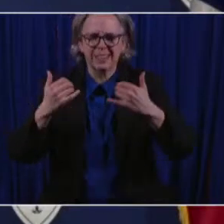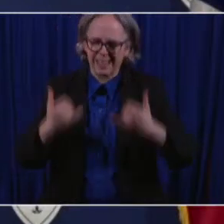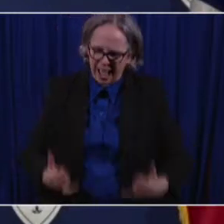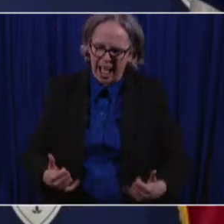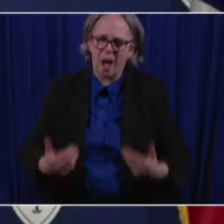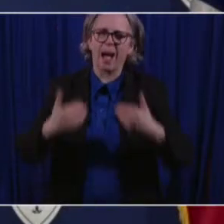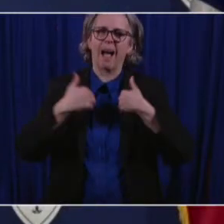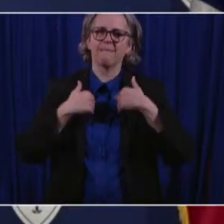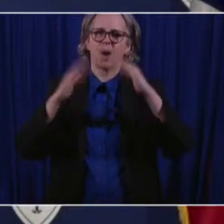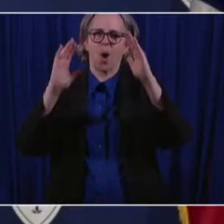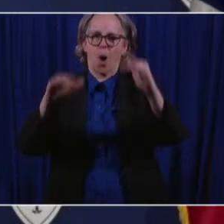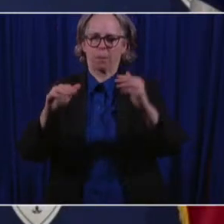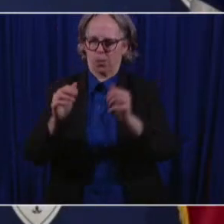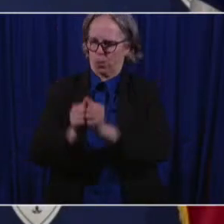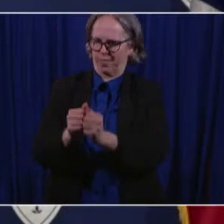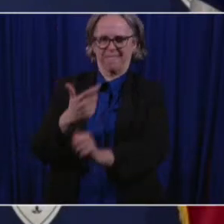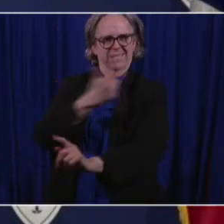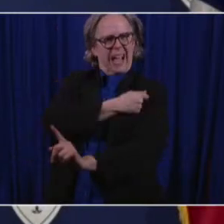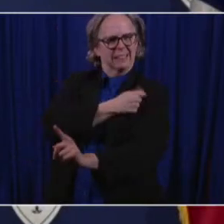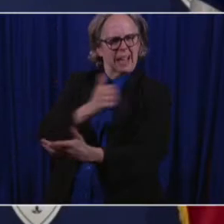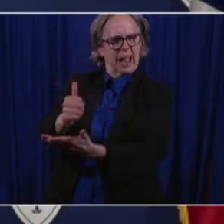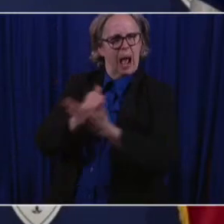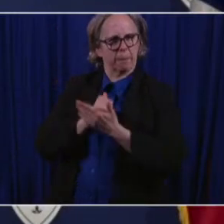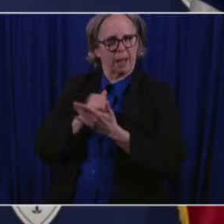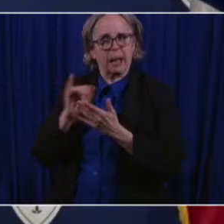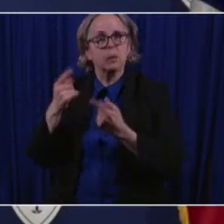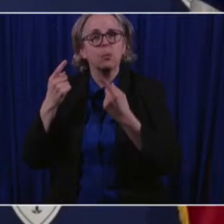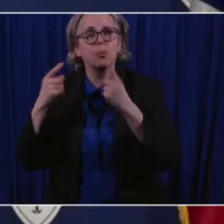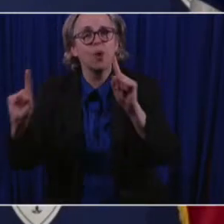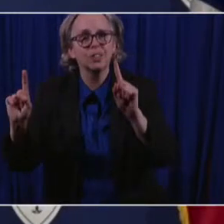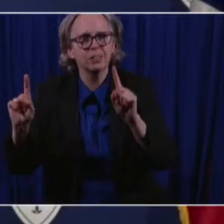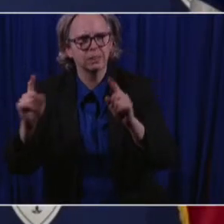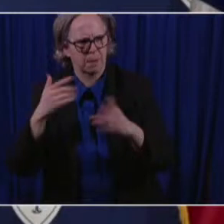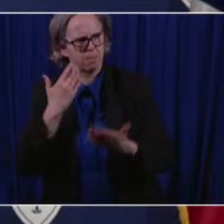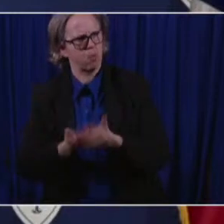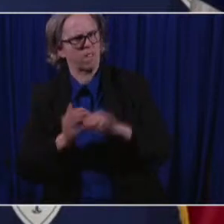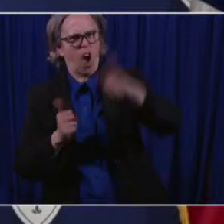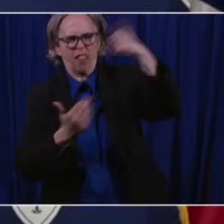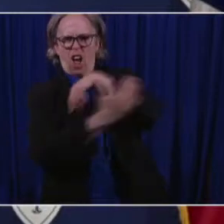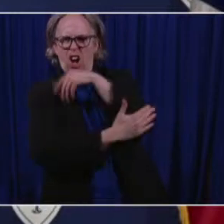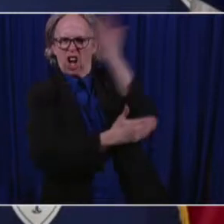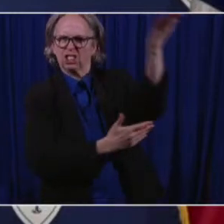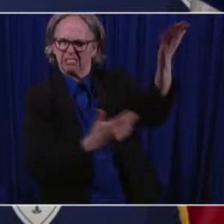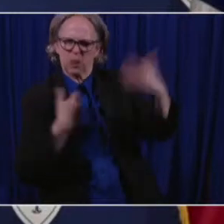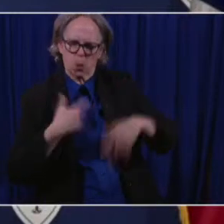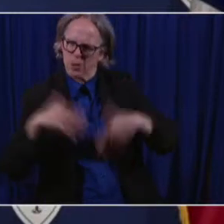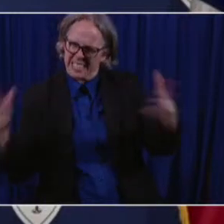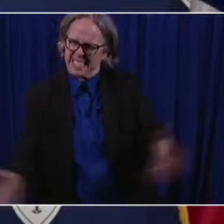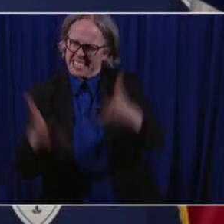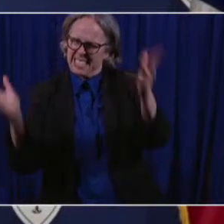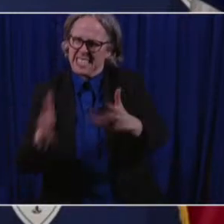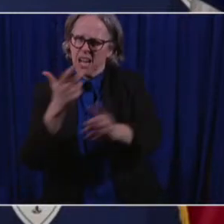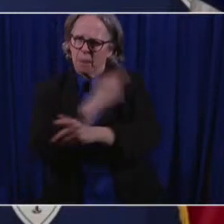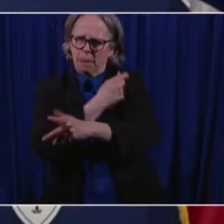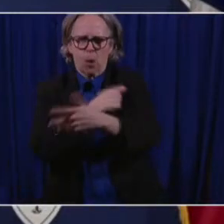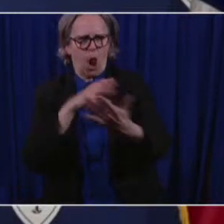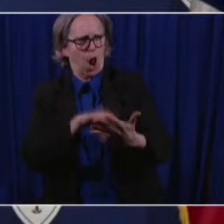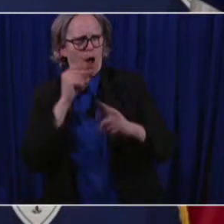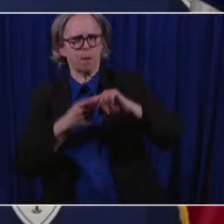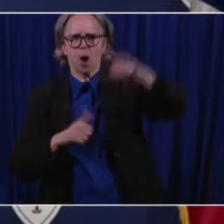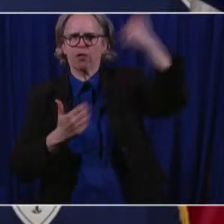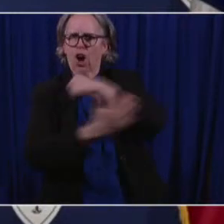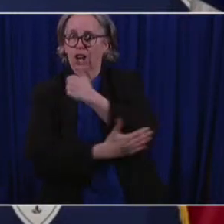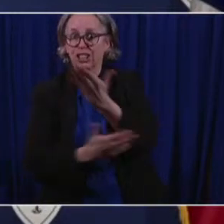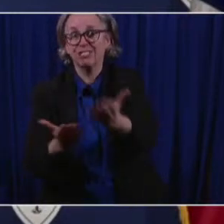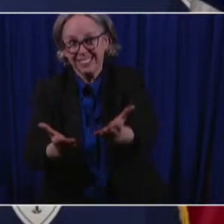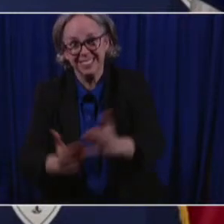very effective vaccine. It works. We just got to keep punching away at this. Next question online is from Joe Ingles at